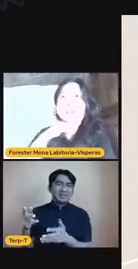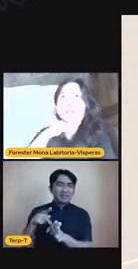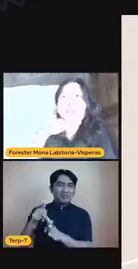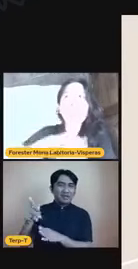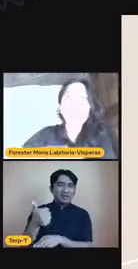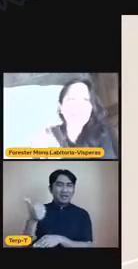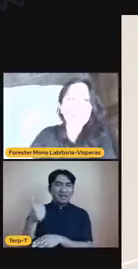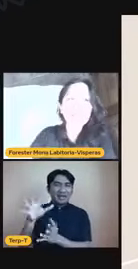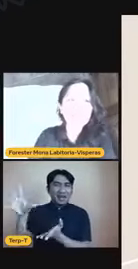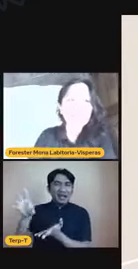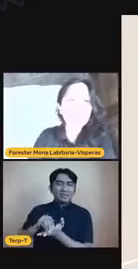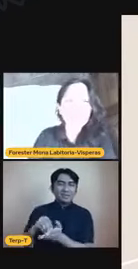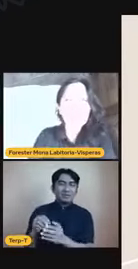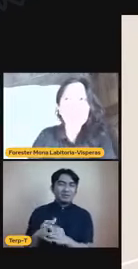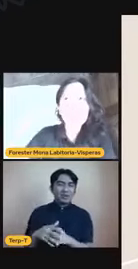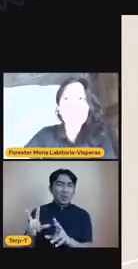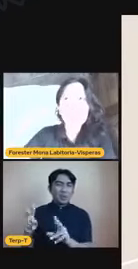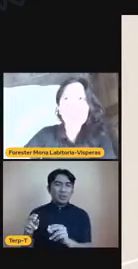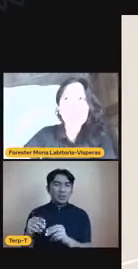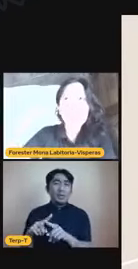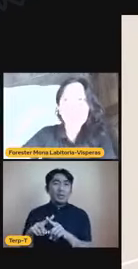di ba? Talagang